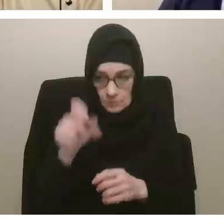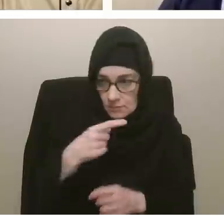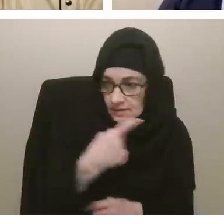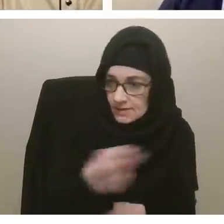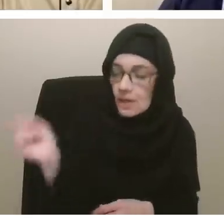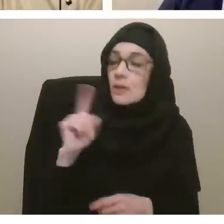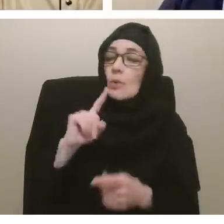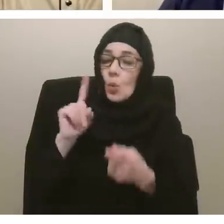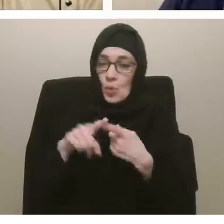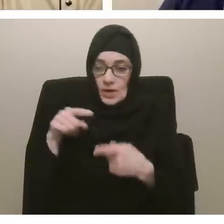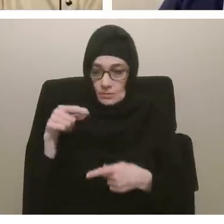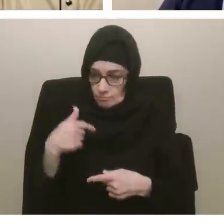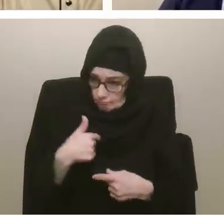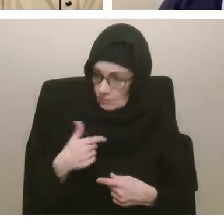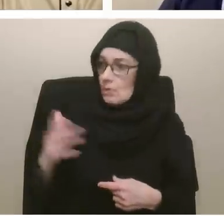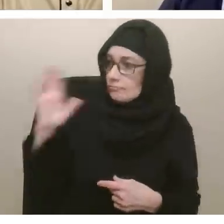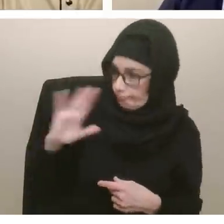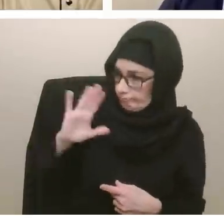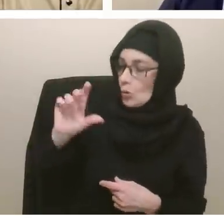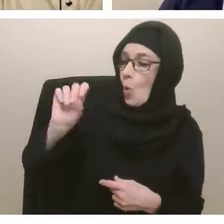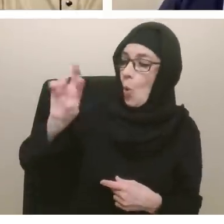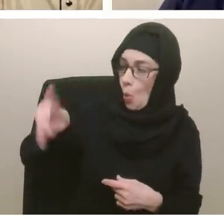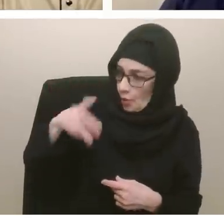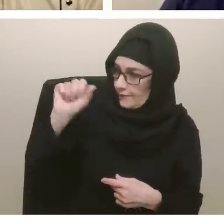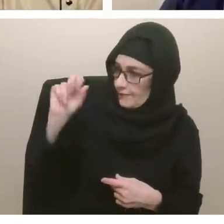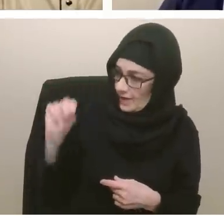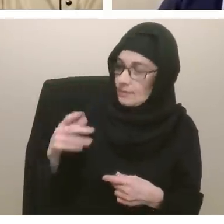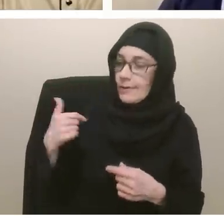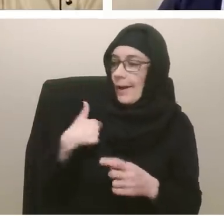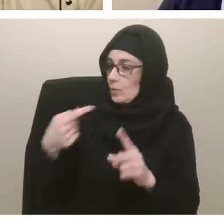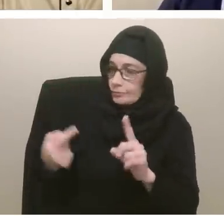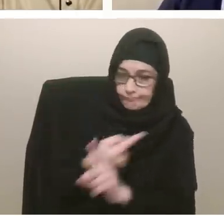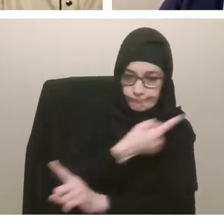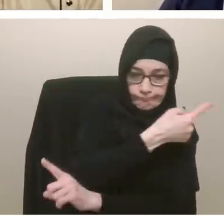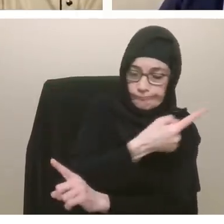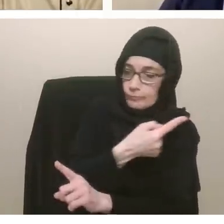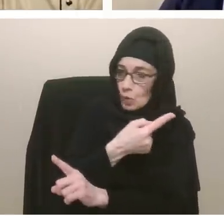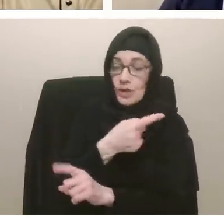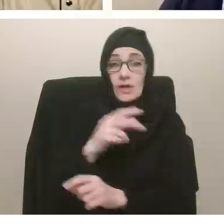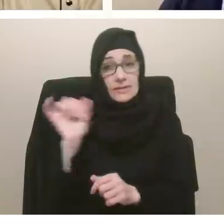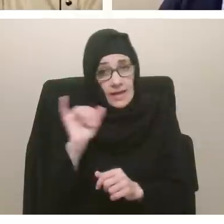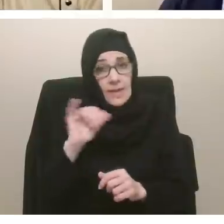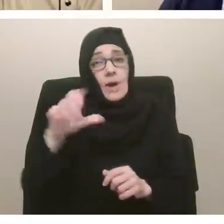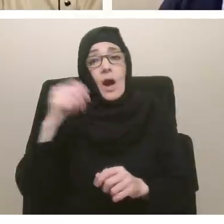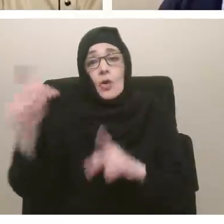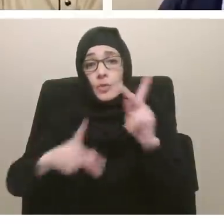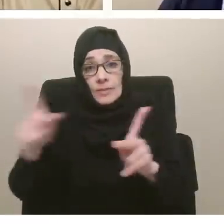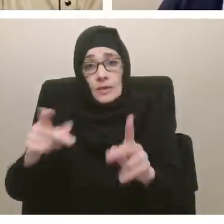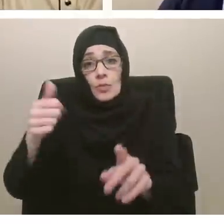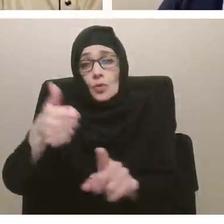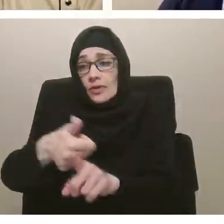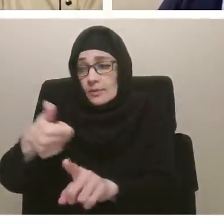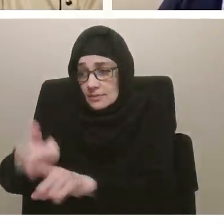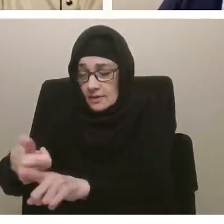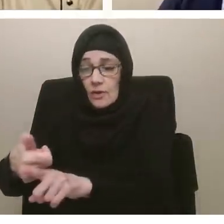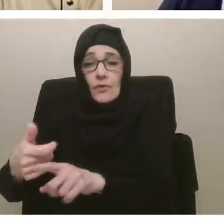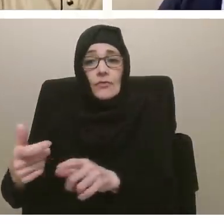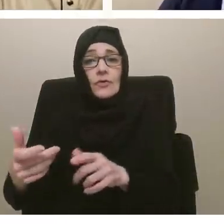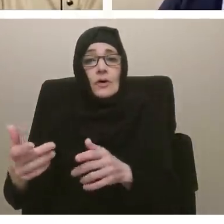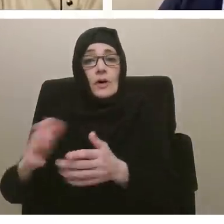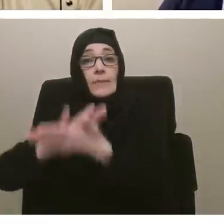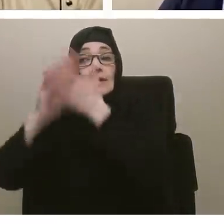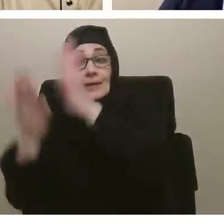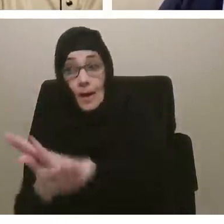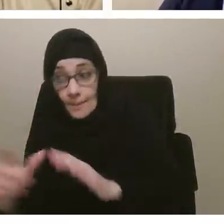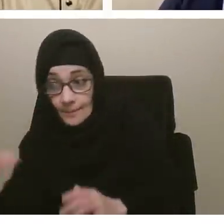was yatim-like, or you were someone that was lost. As many times of those that convert to Islam or those that were Muslim and they had an epiphany, they